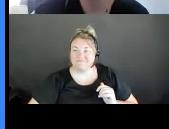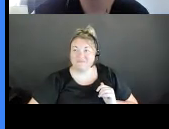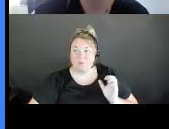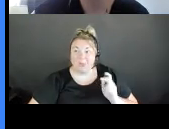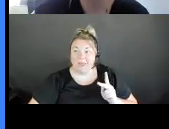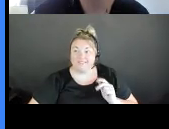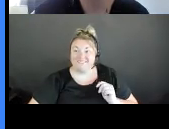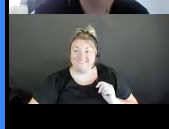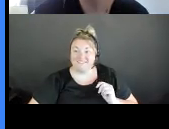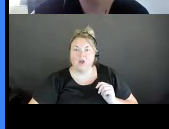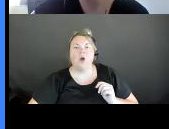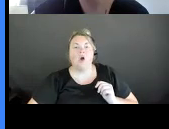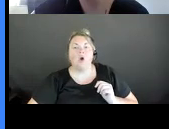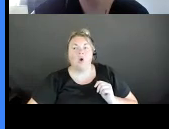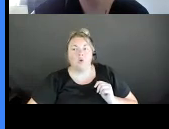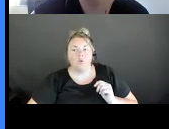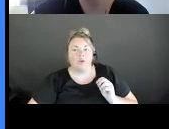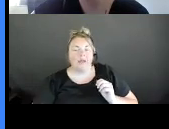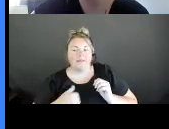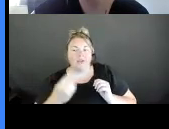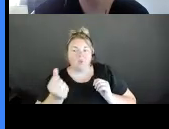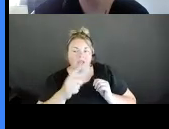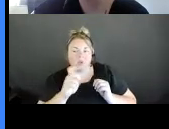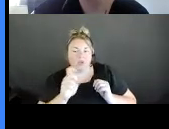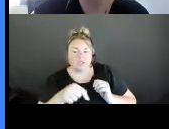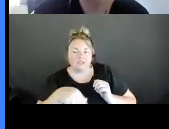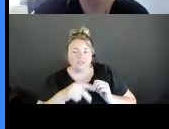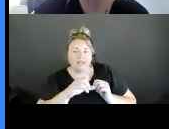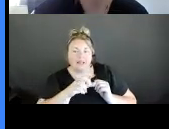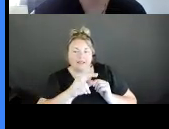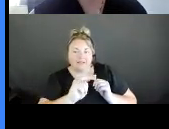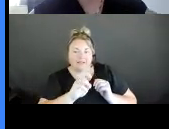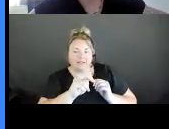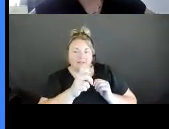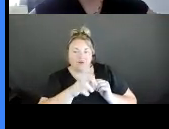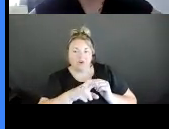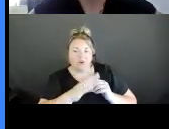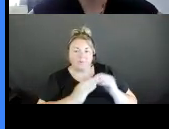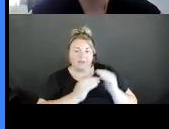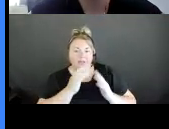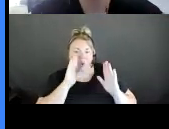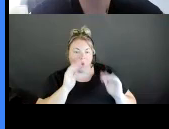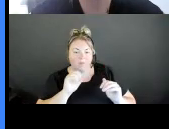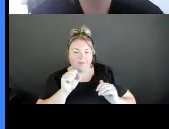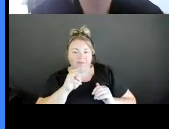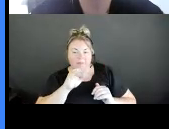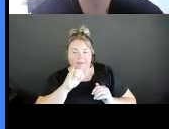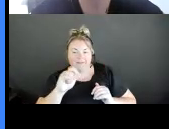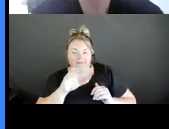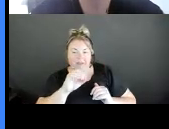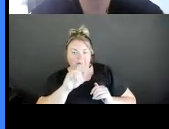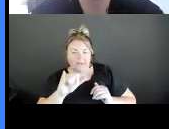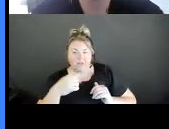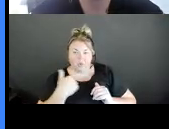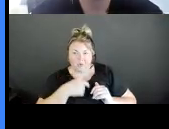Okay. I have a quick question, Mel. This is Callan Ender with Building Hope in Summit County. Do we have to, as